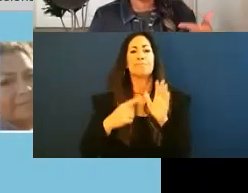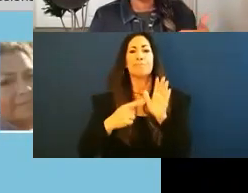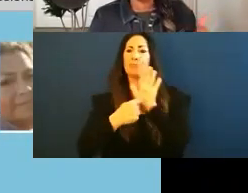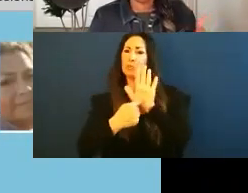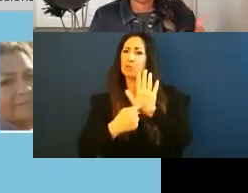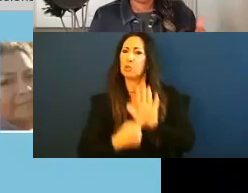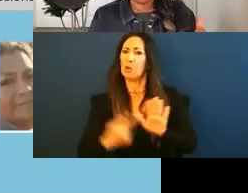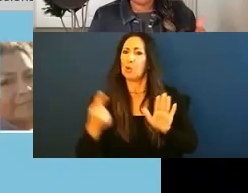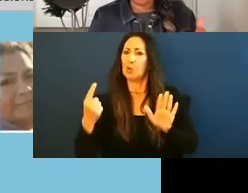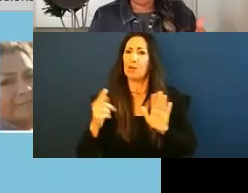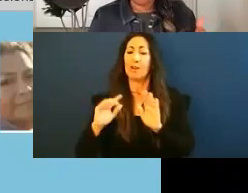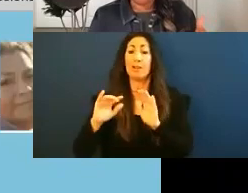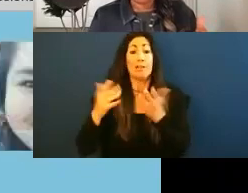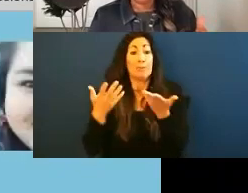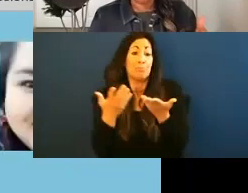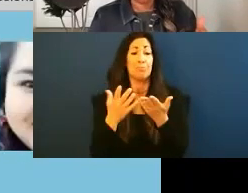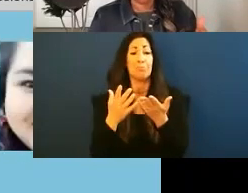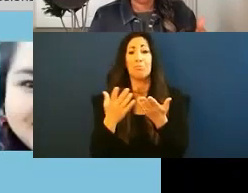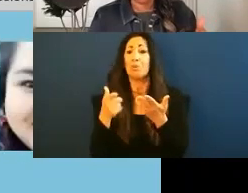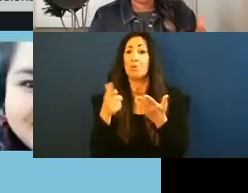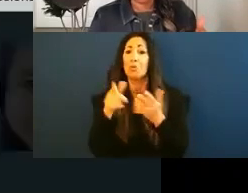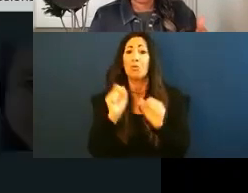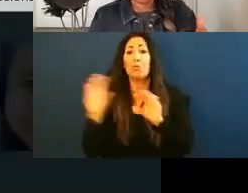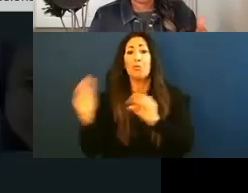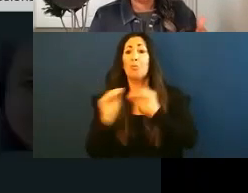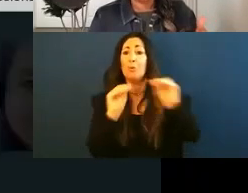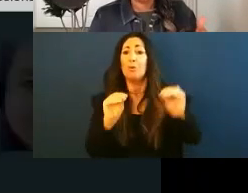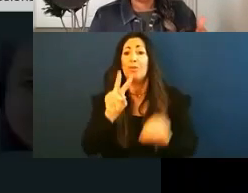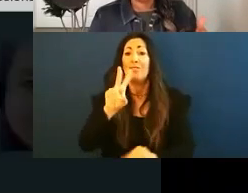You can put video in there. You can put